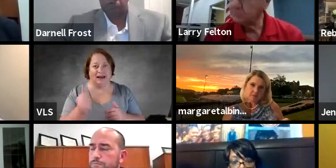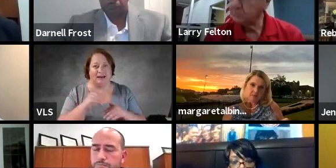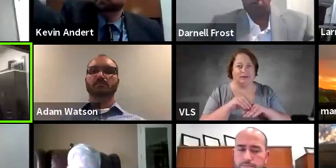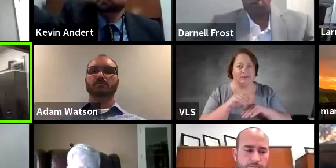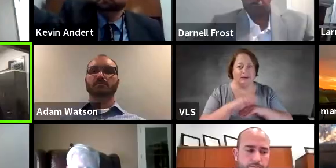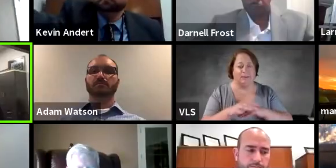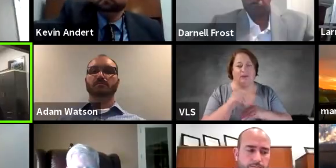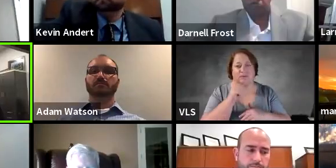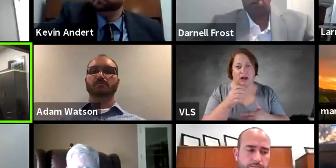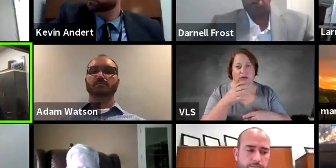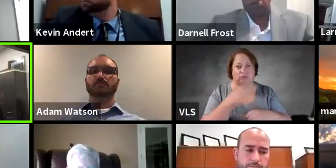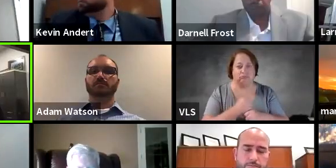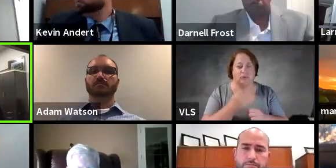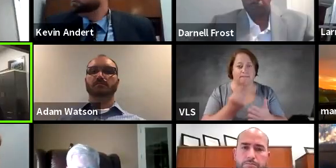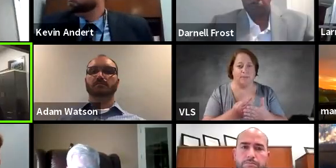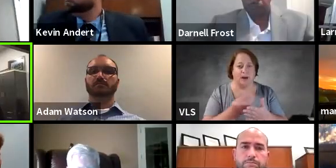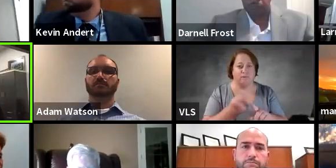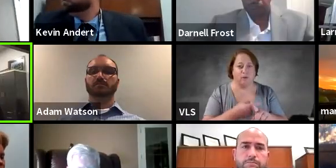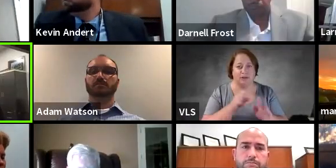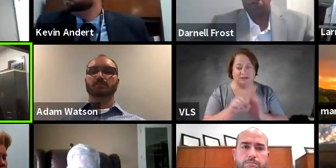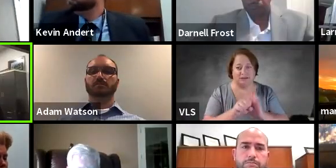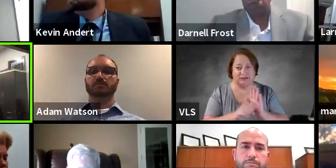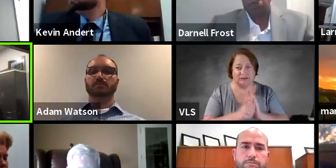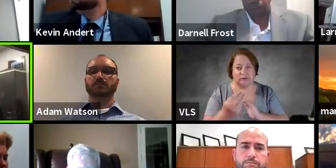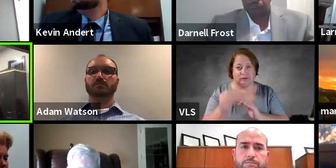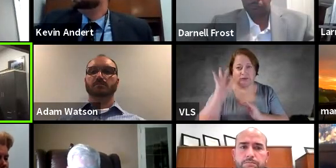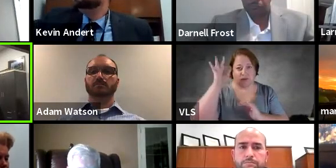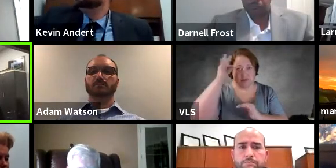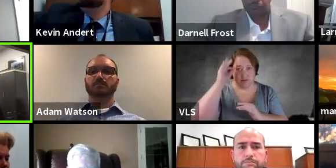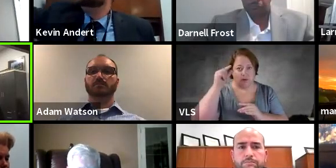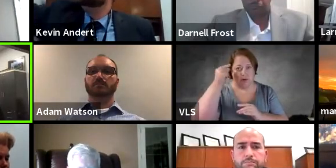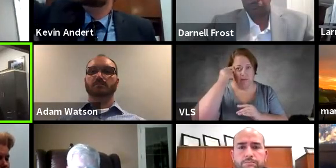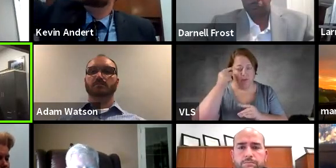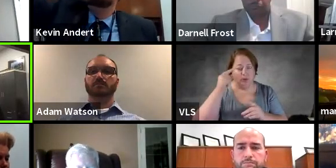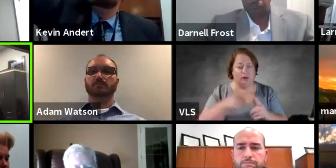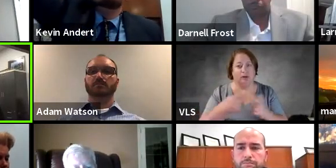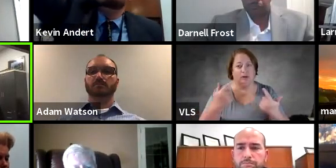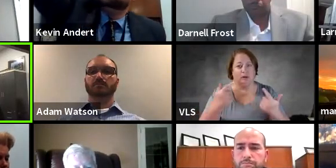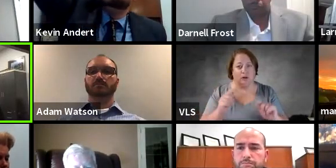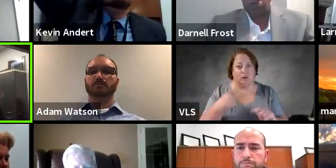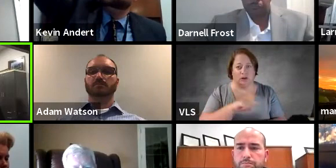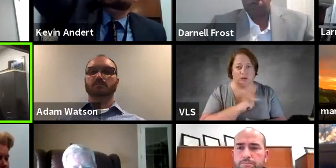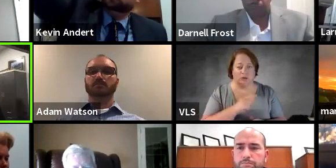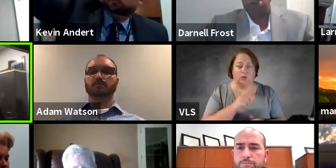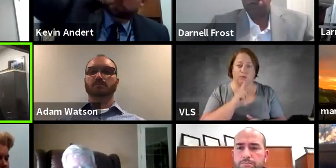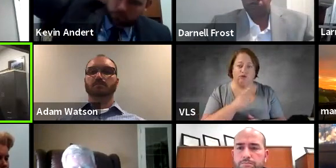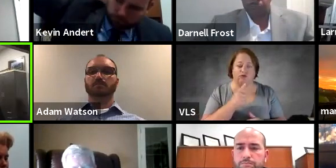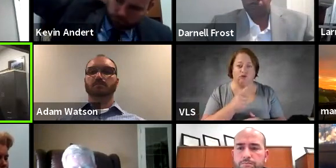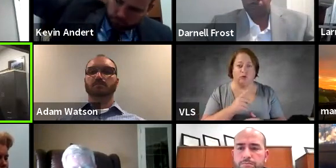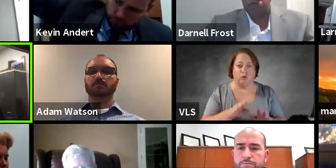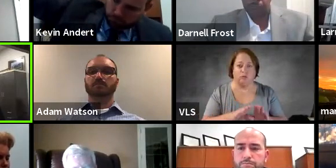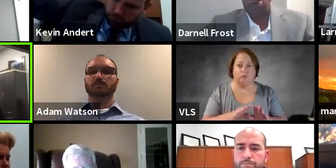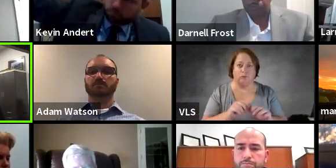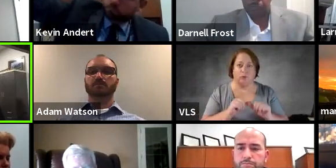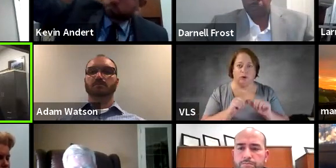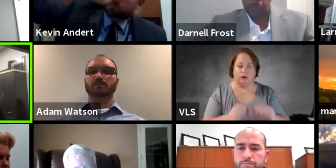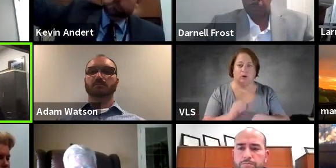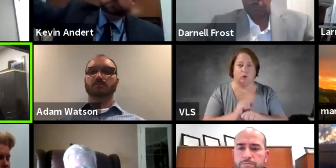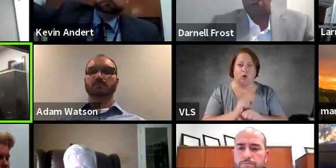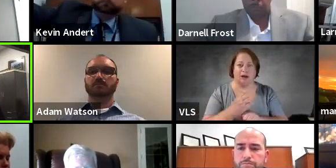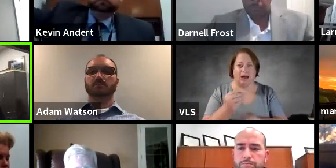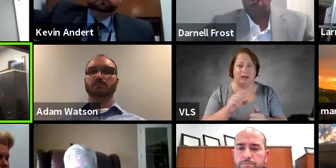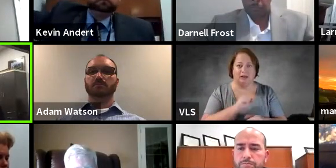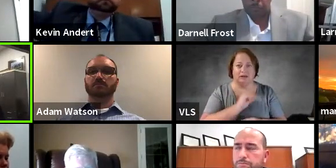receiving our funds through the state and federal government, this would allow for us to make sure that we keep our doors open and our staff are